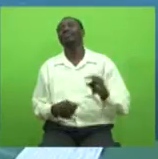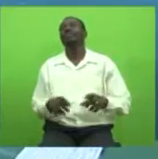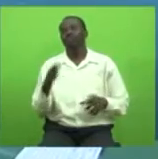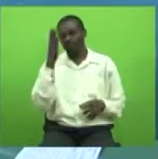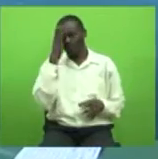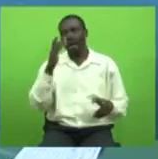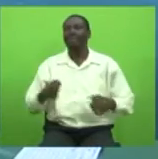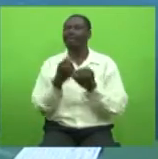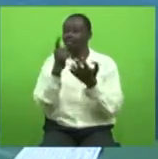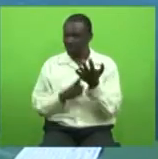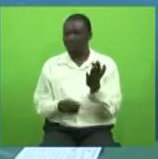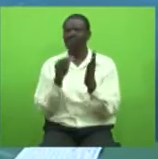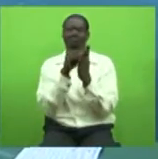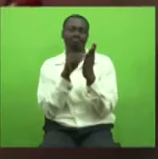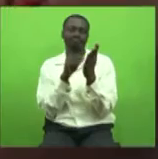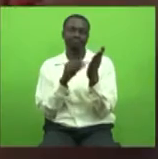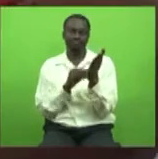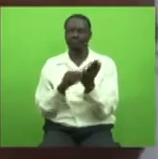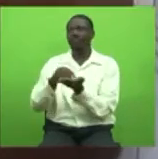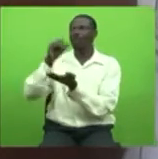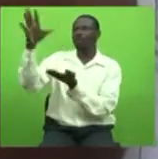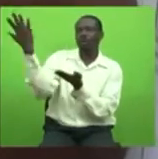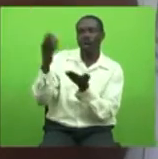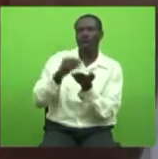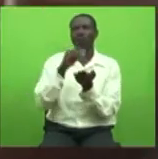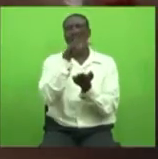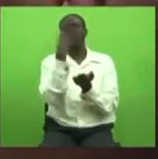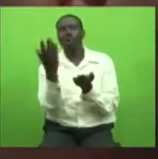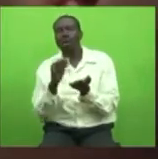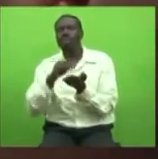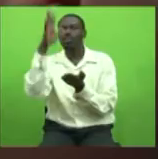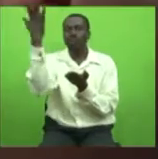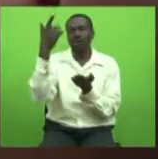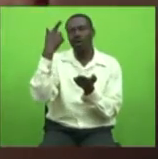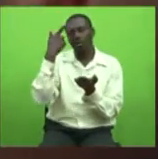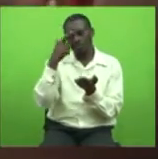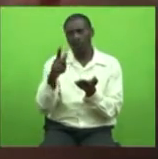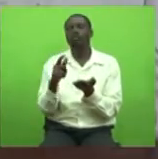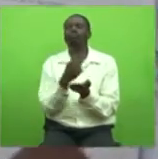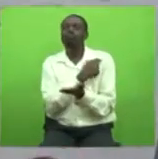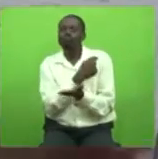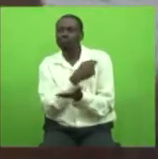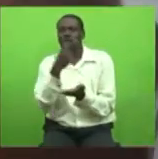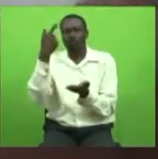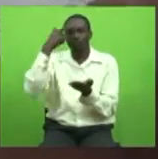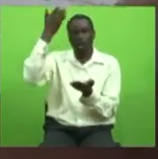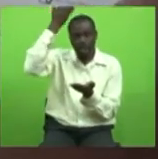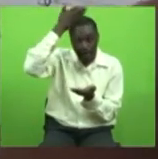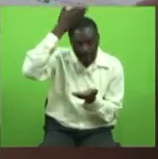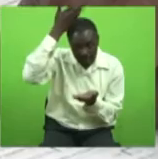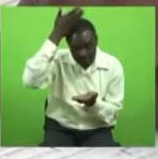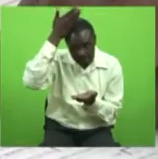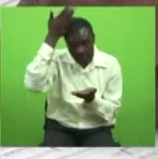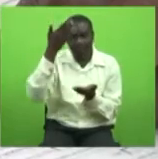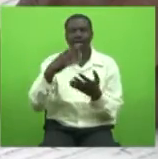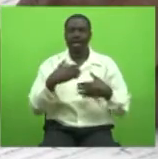who signed for it. A doctor, a clinical officer, or a nurse can fill the PRC form.